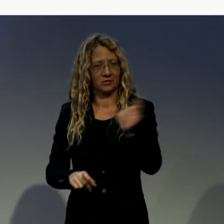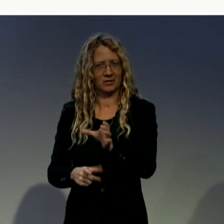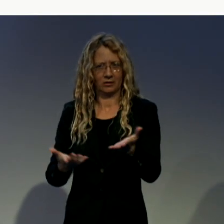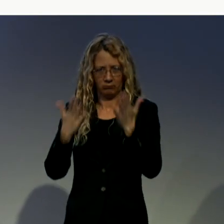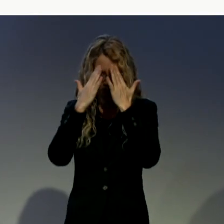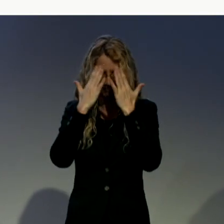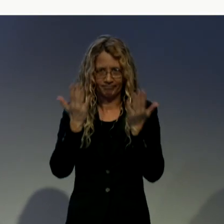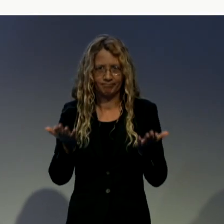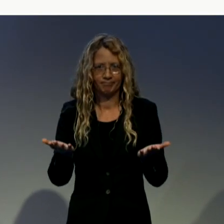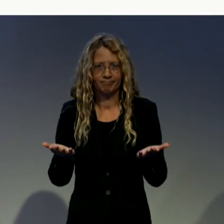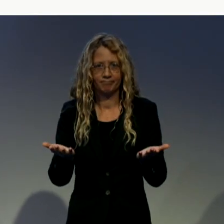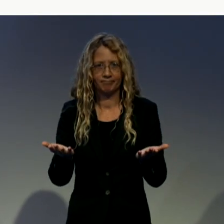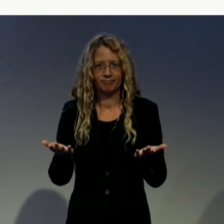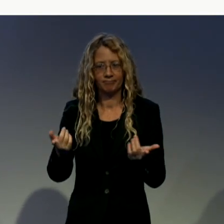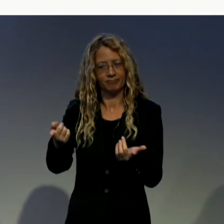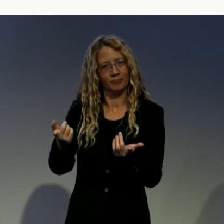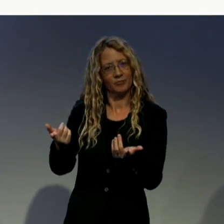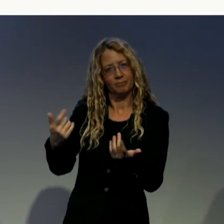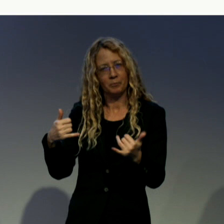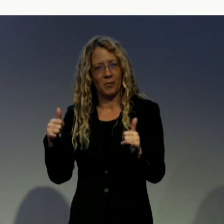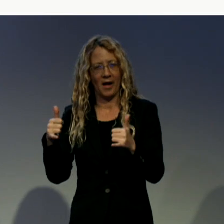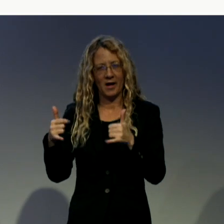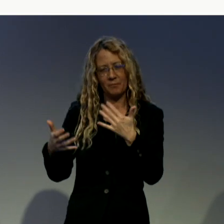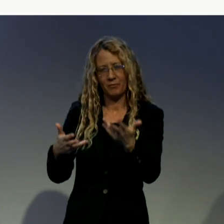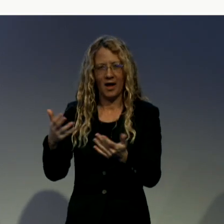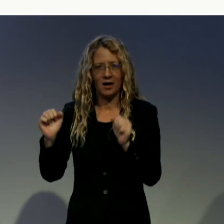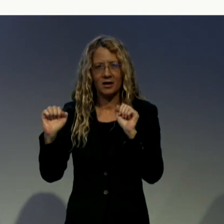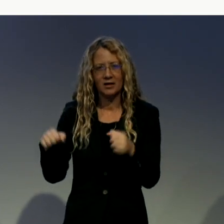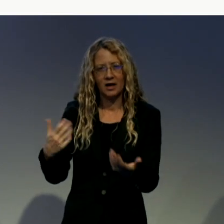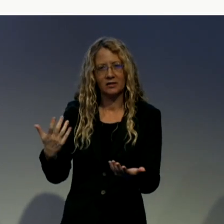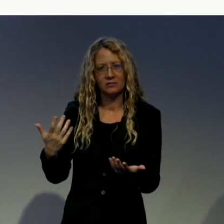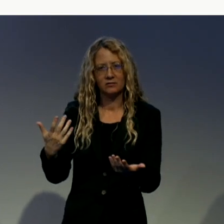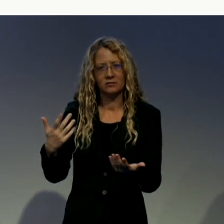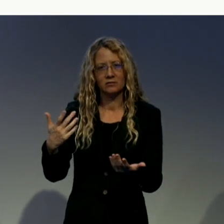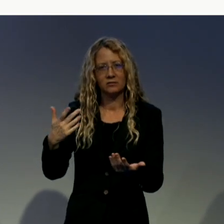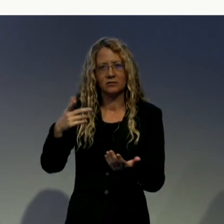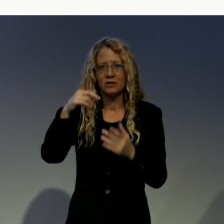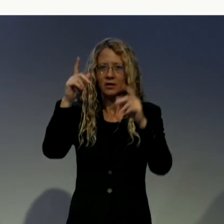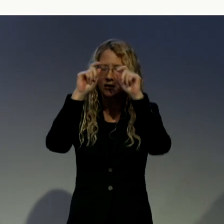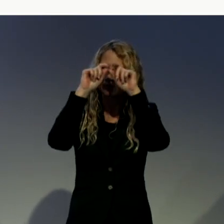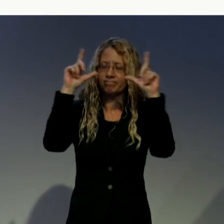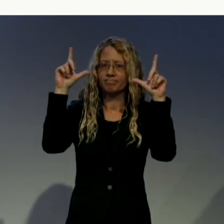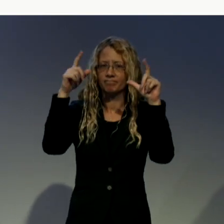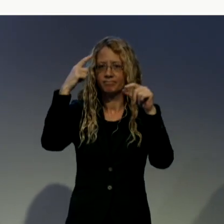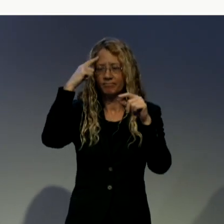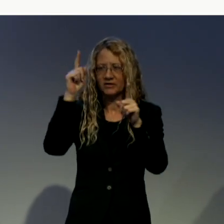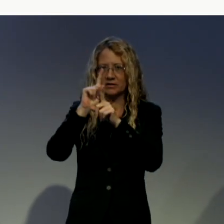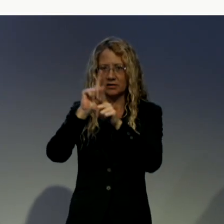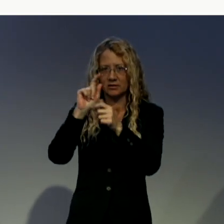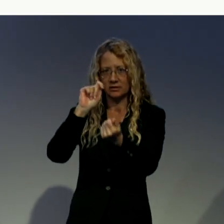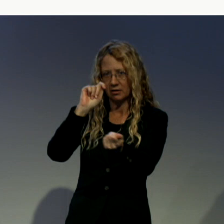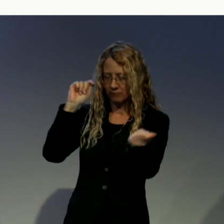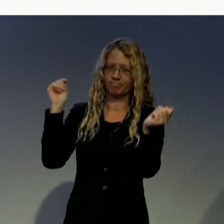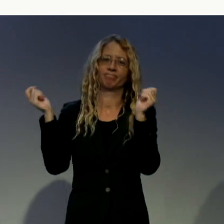really turns a lot of things on its head within the Hollywood world and the casting world, it manages to make a